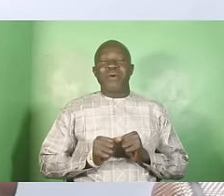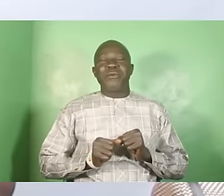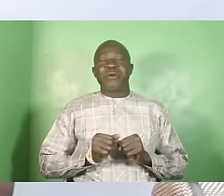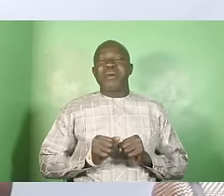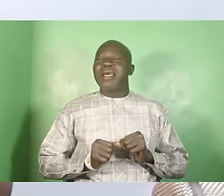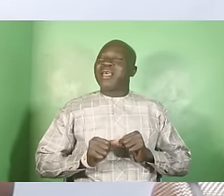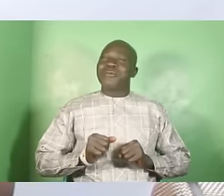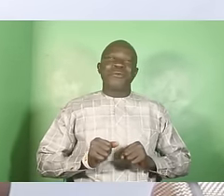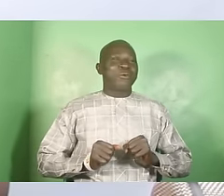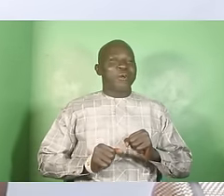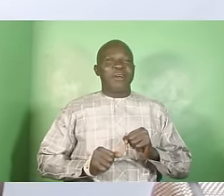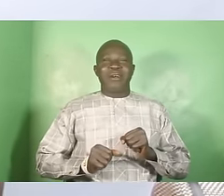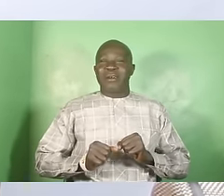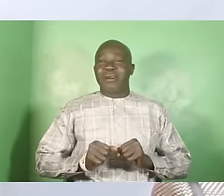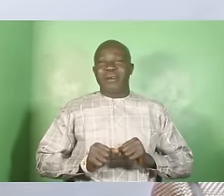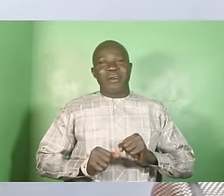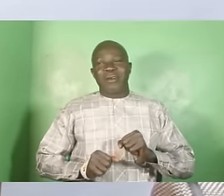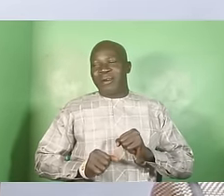o wa fope fun o